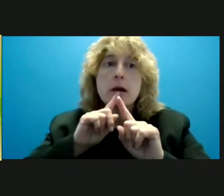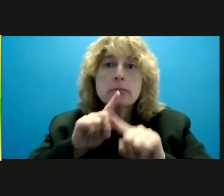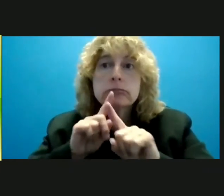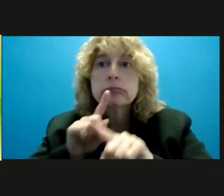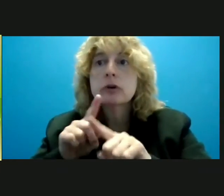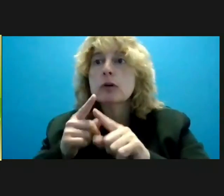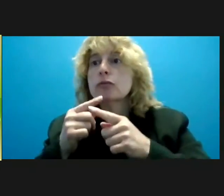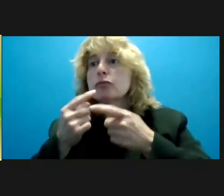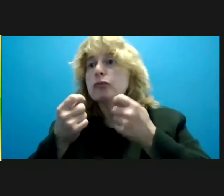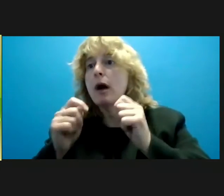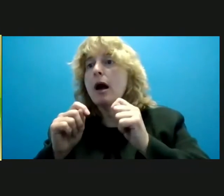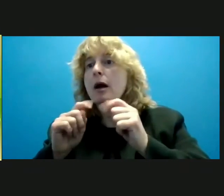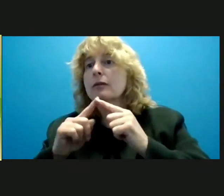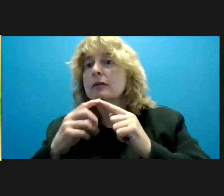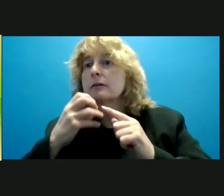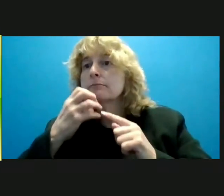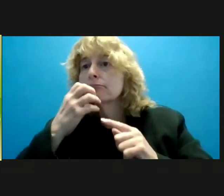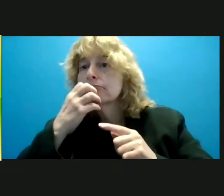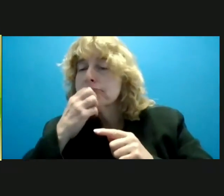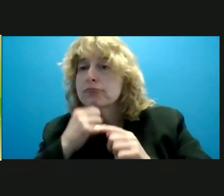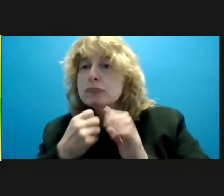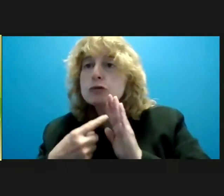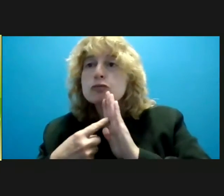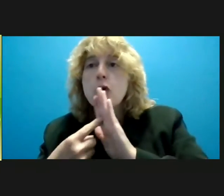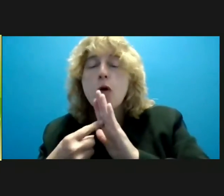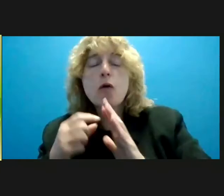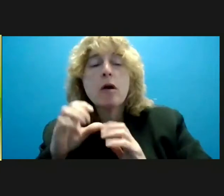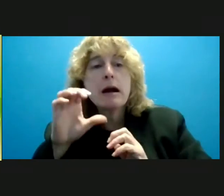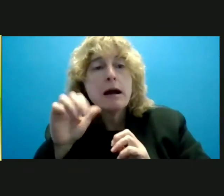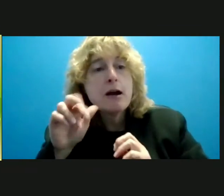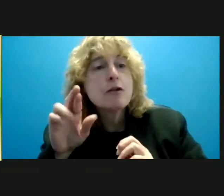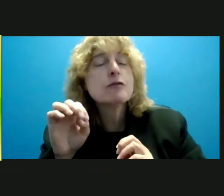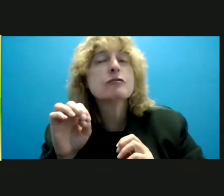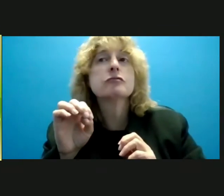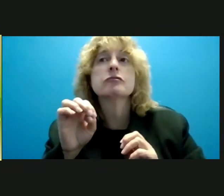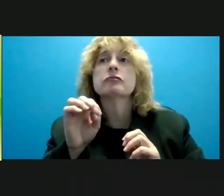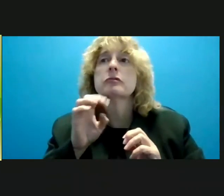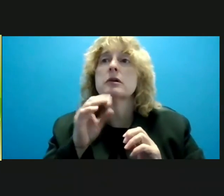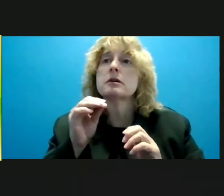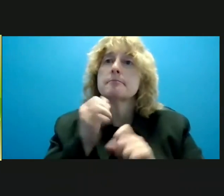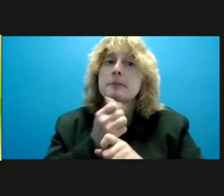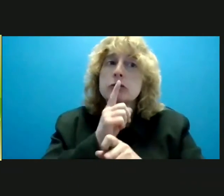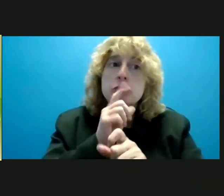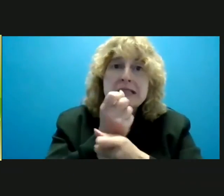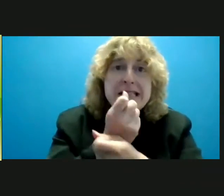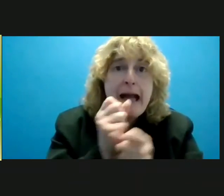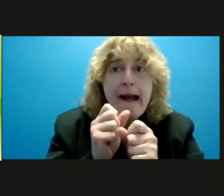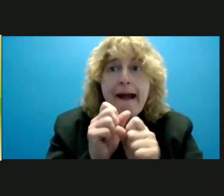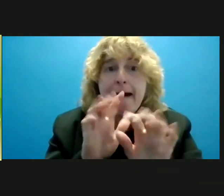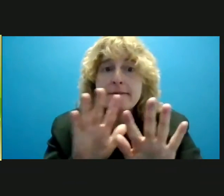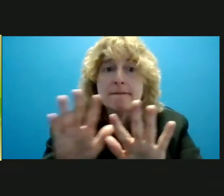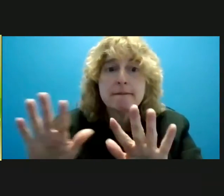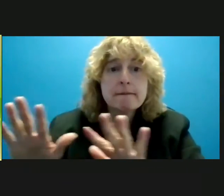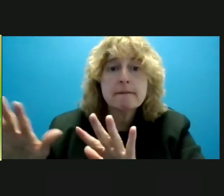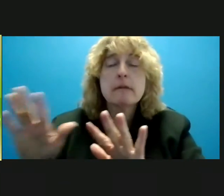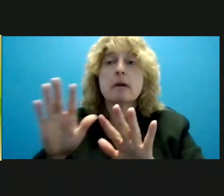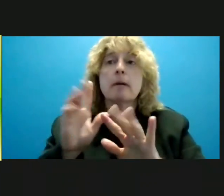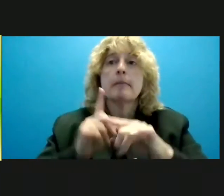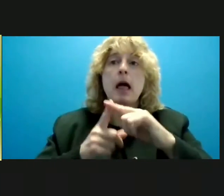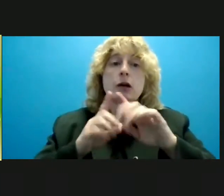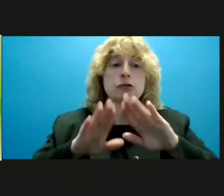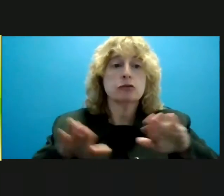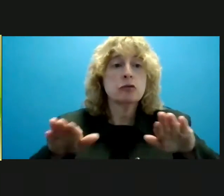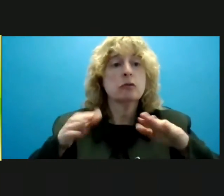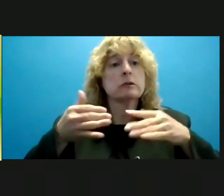caring and at the same time assure safety, and that our children have the opportunity to learn in spite of the pandemic.